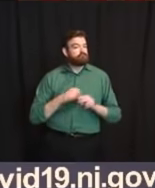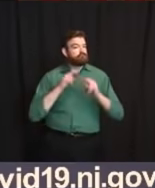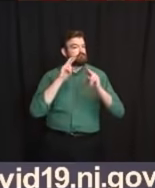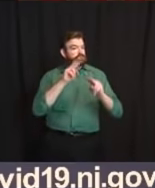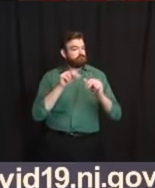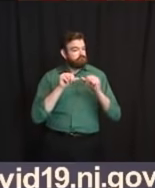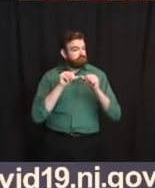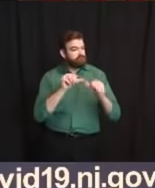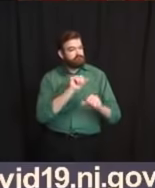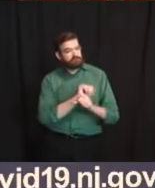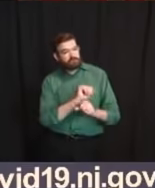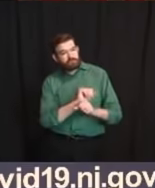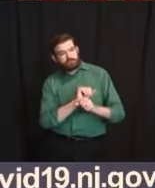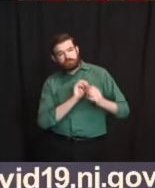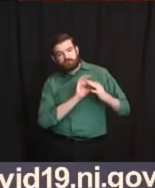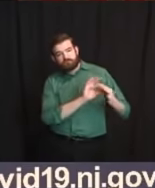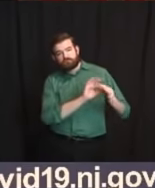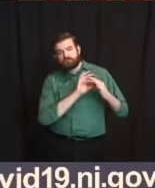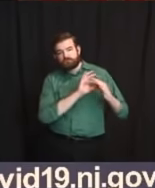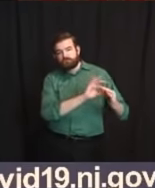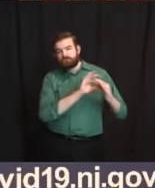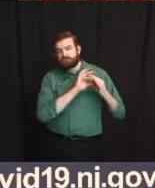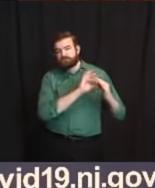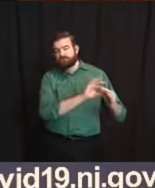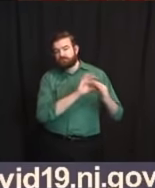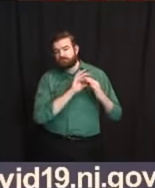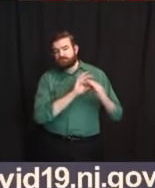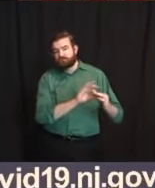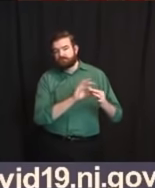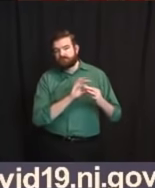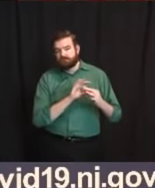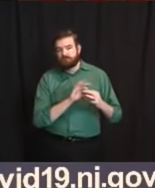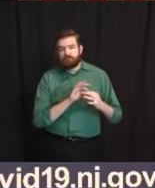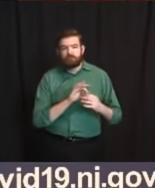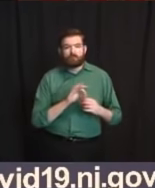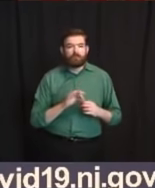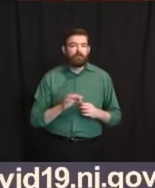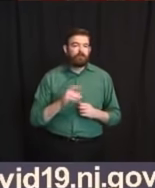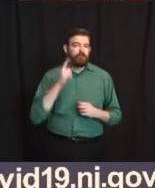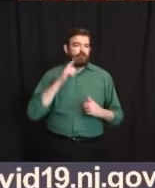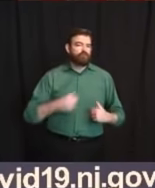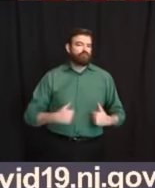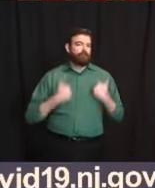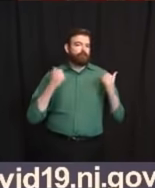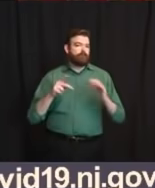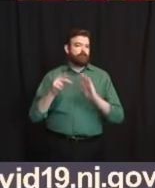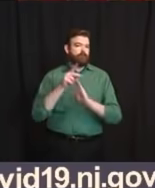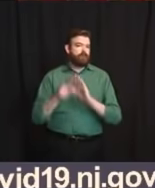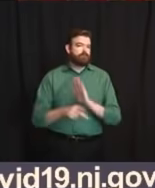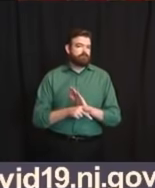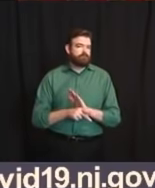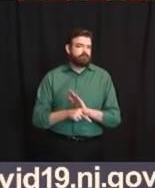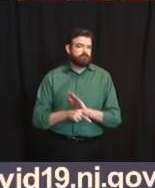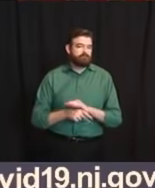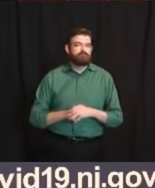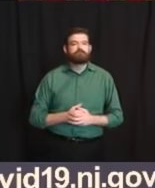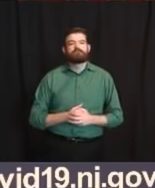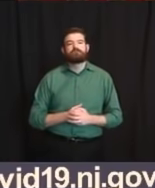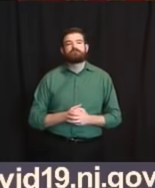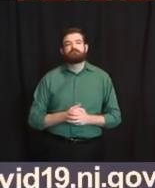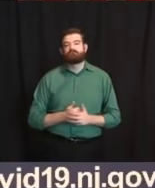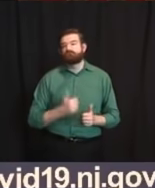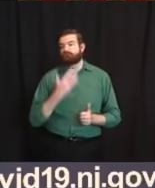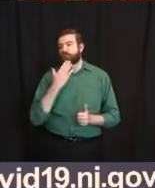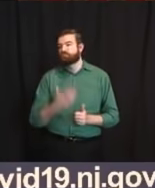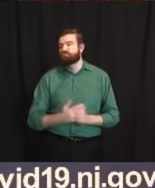leading state for survivor-centric policies, as we have been doing for now a long time. Thank you. Nikita, good